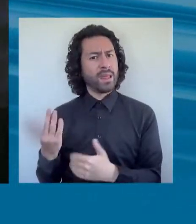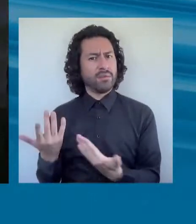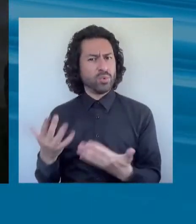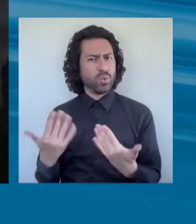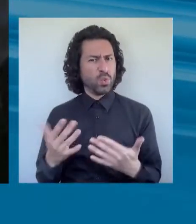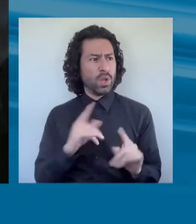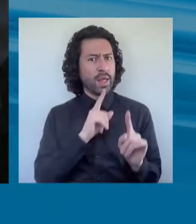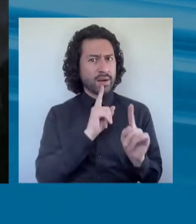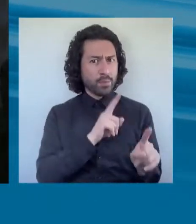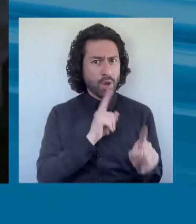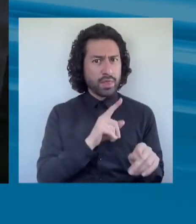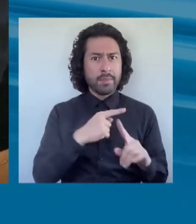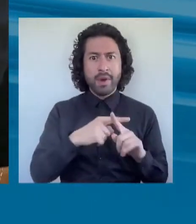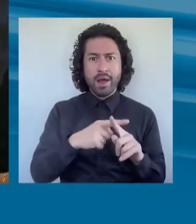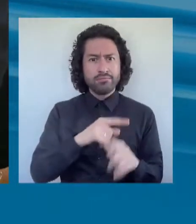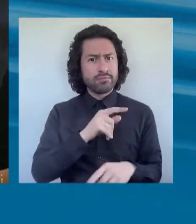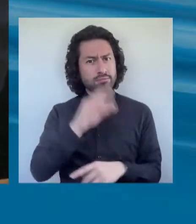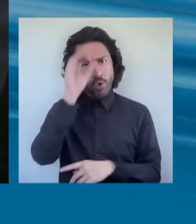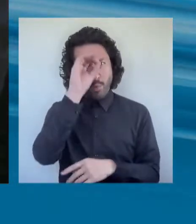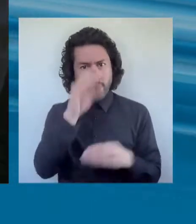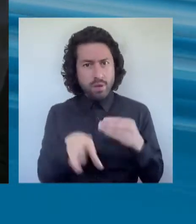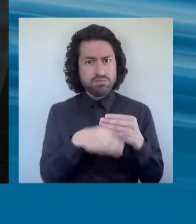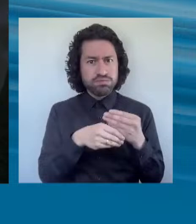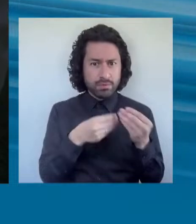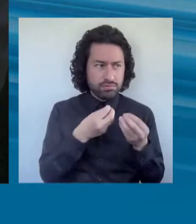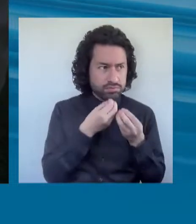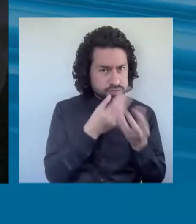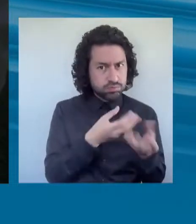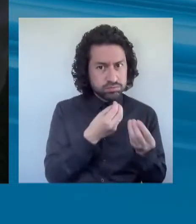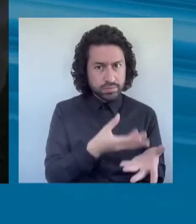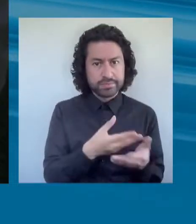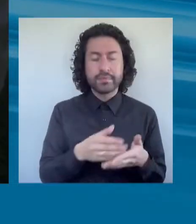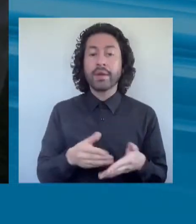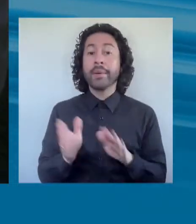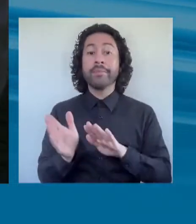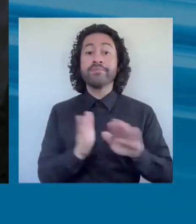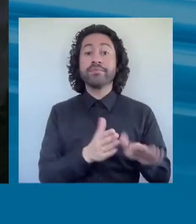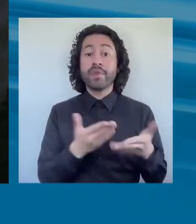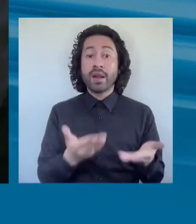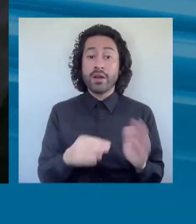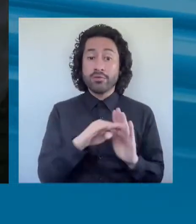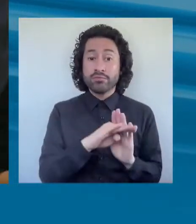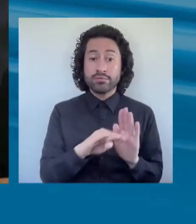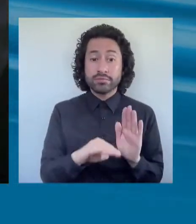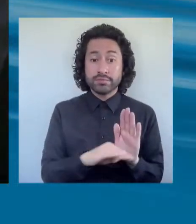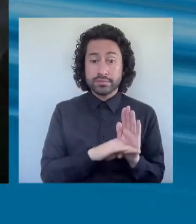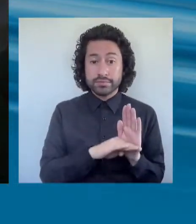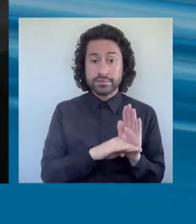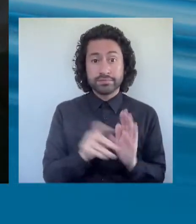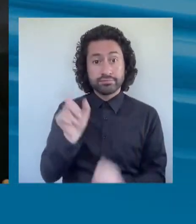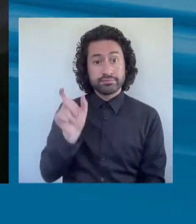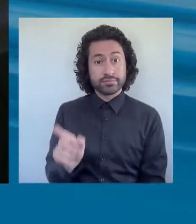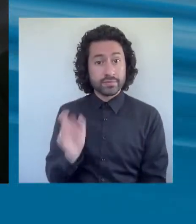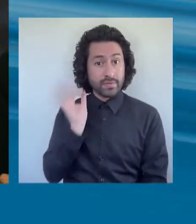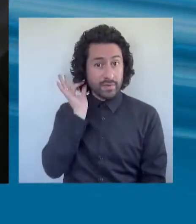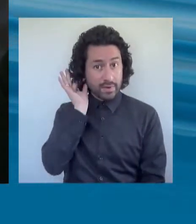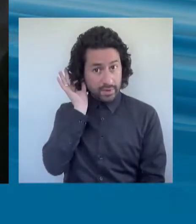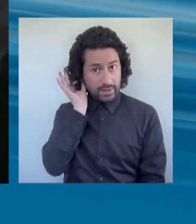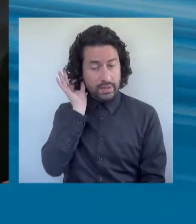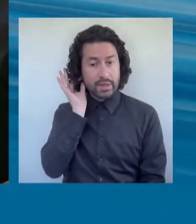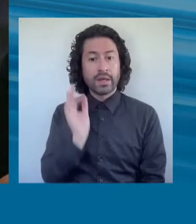for answering my questions and for your comments. I would now like to give the floor to the next panel